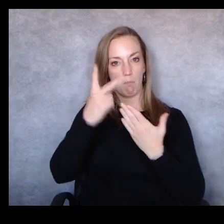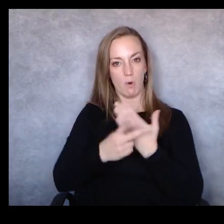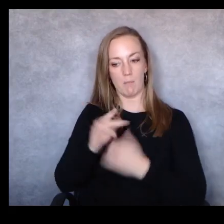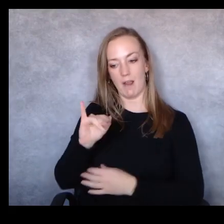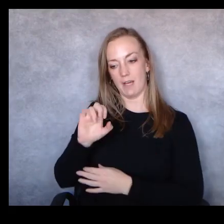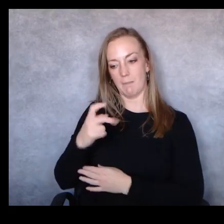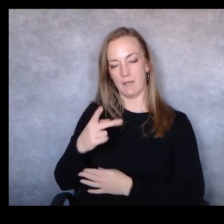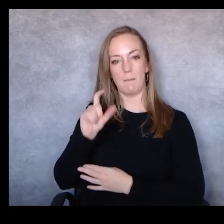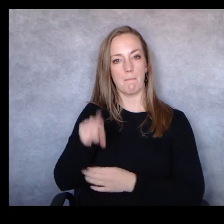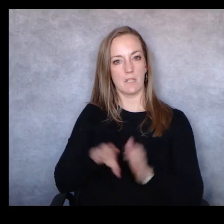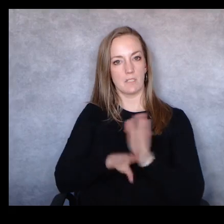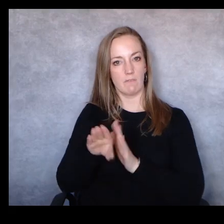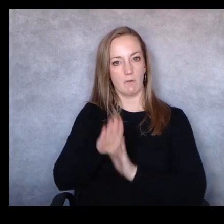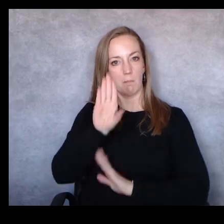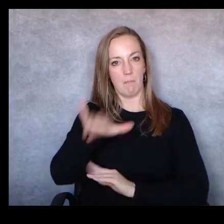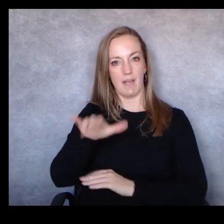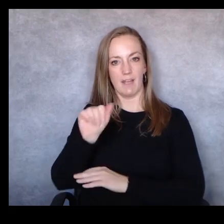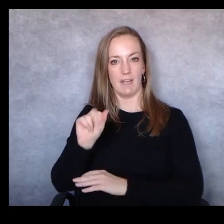by the ARC.